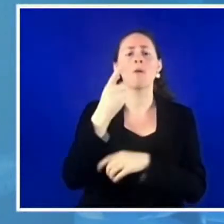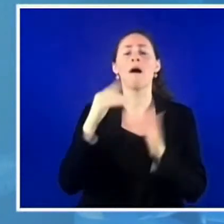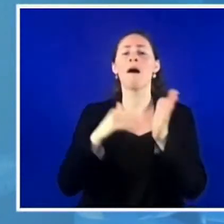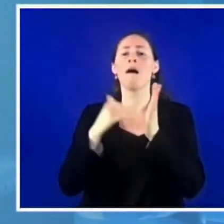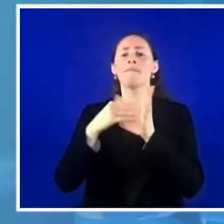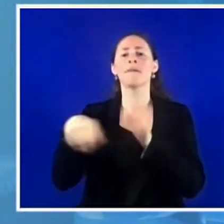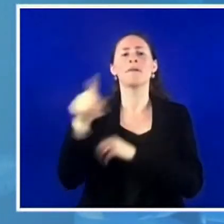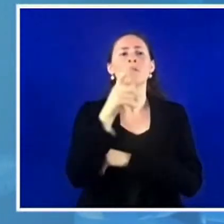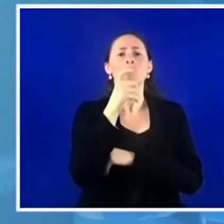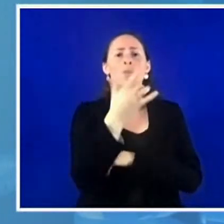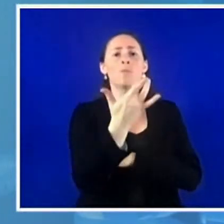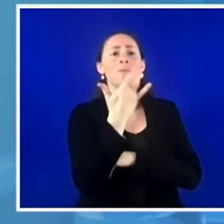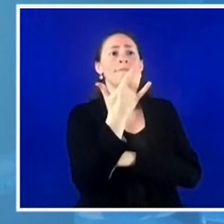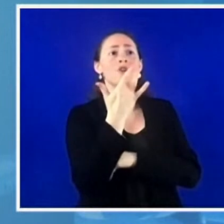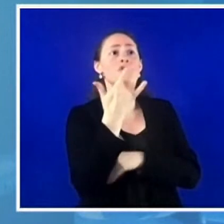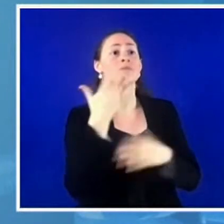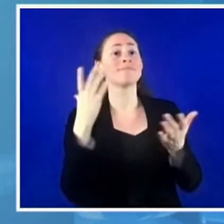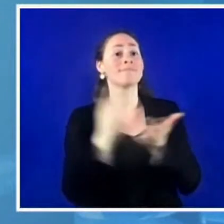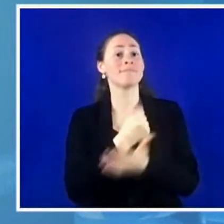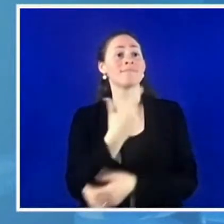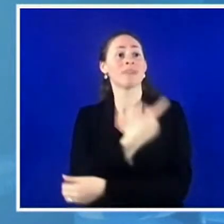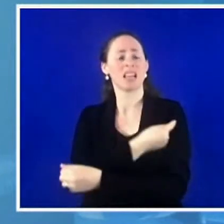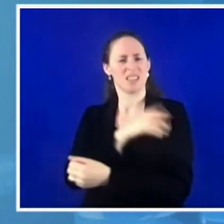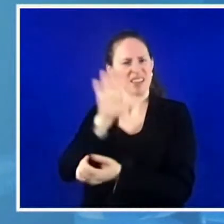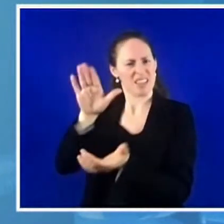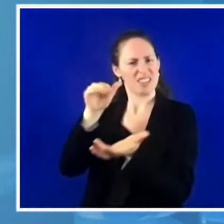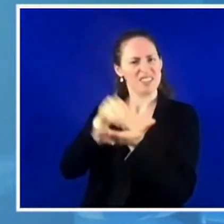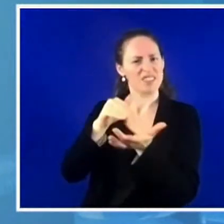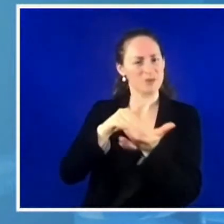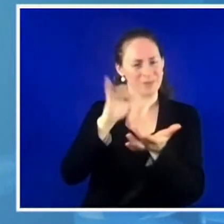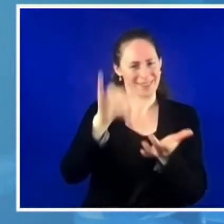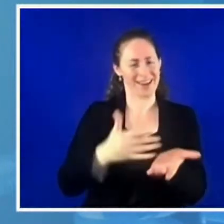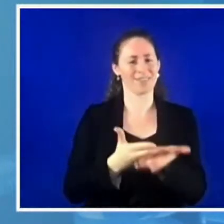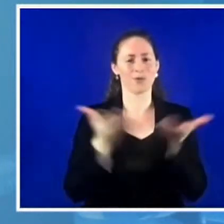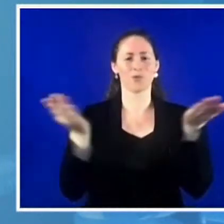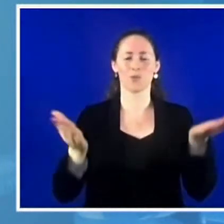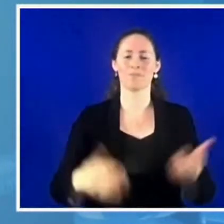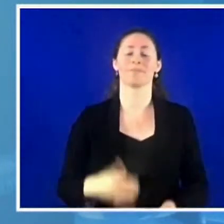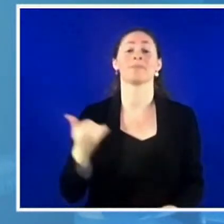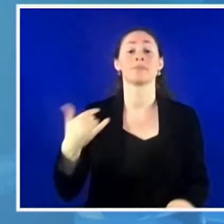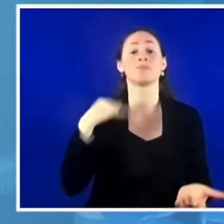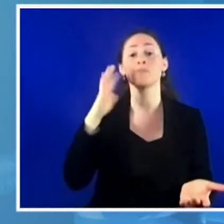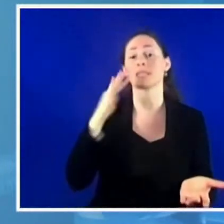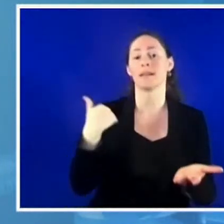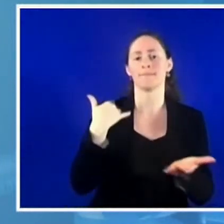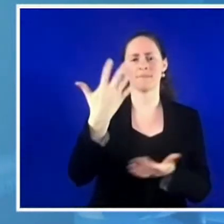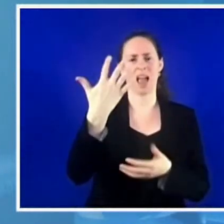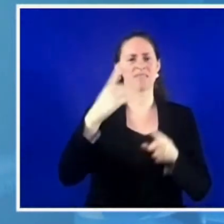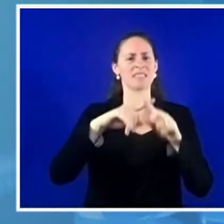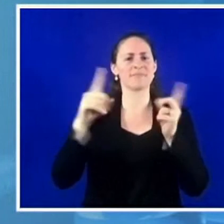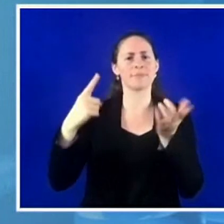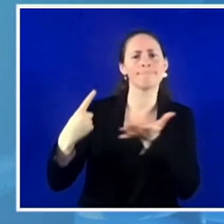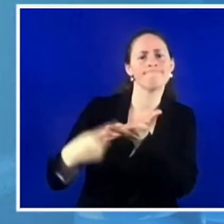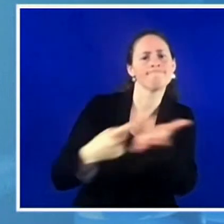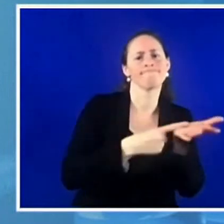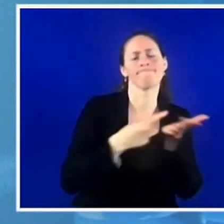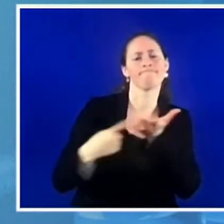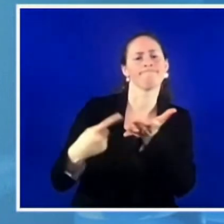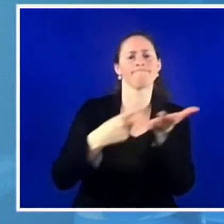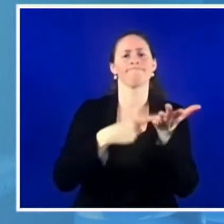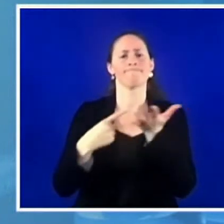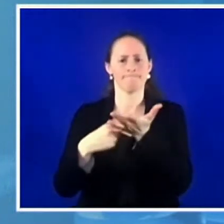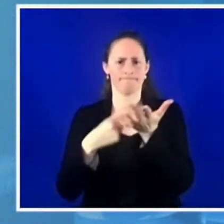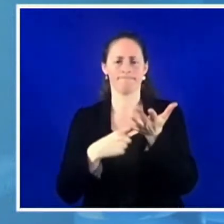have 5 conversations on the role of primary care providers and health systems in the vaccination effort.